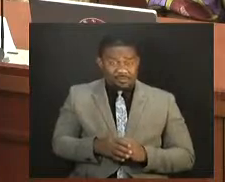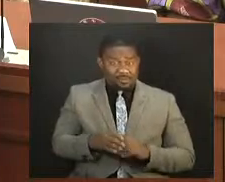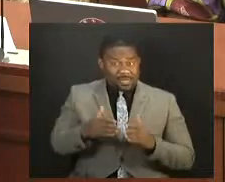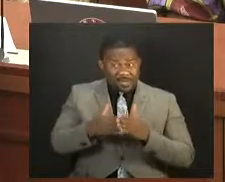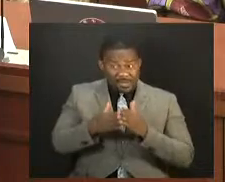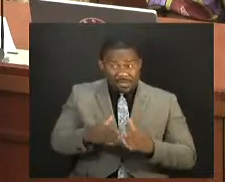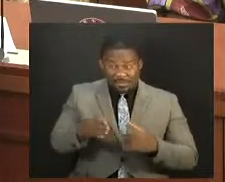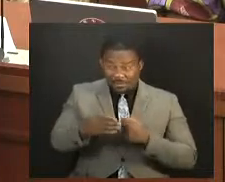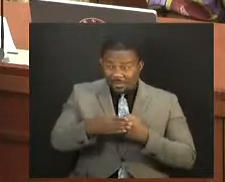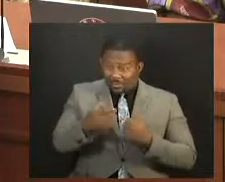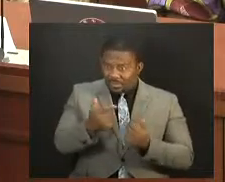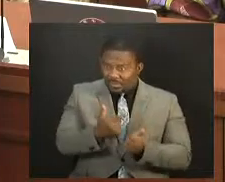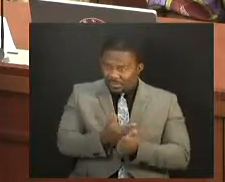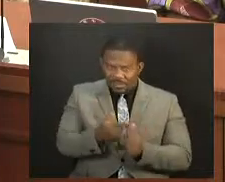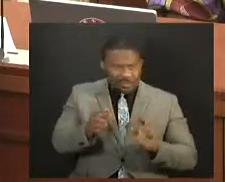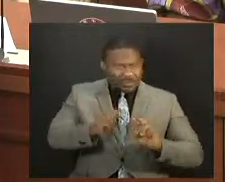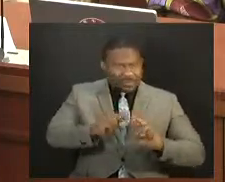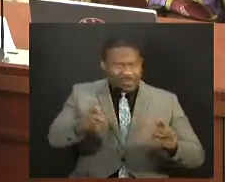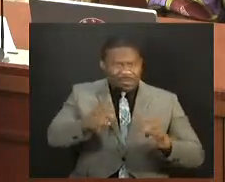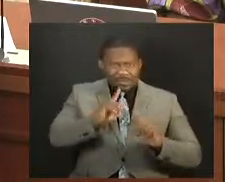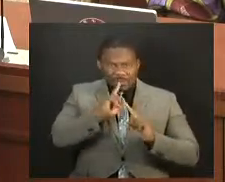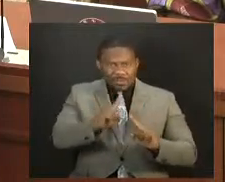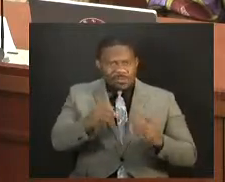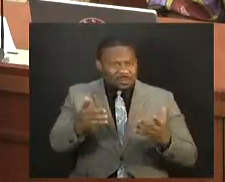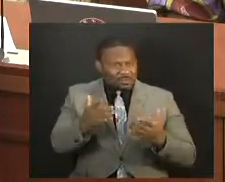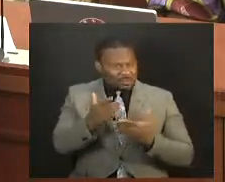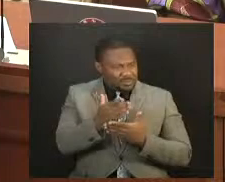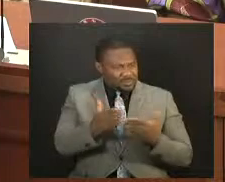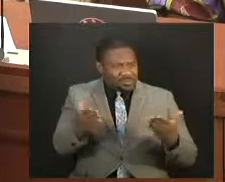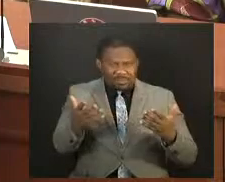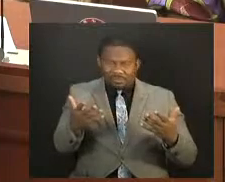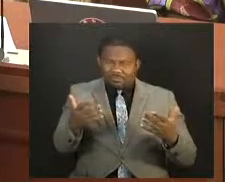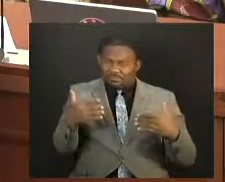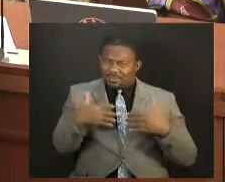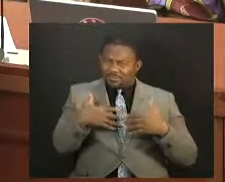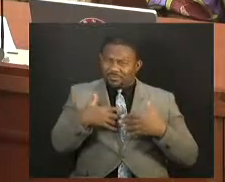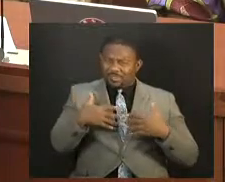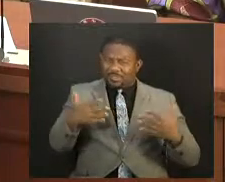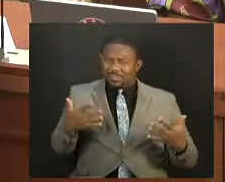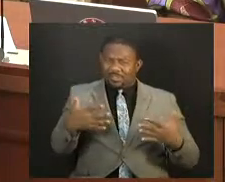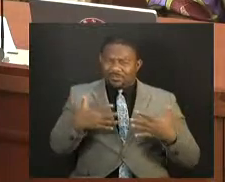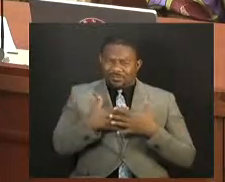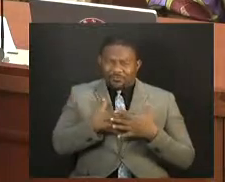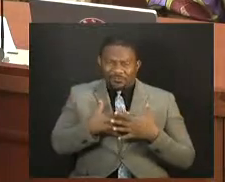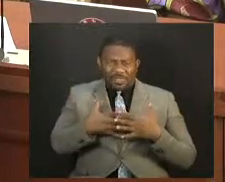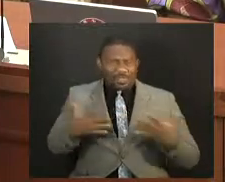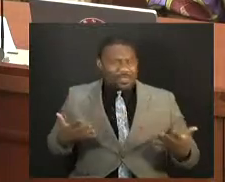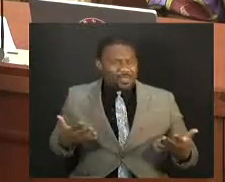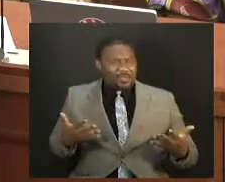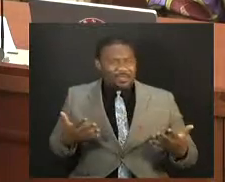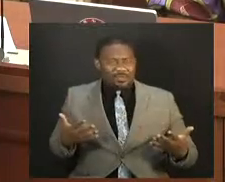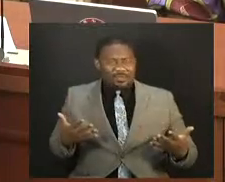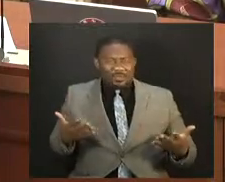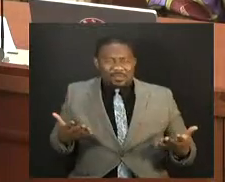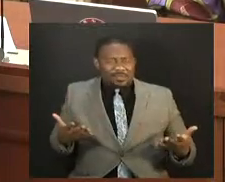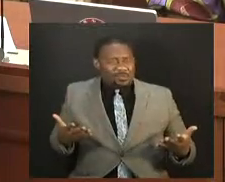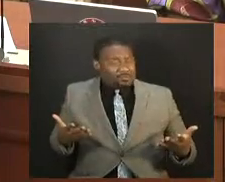give answers relating to the cost, some people will seeking to run away from it. Mr. Speaker, what is all